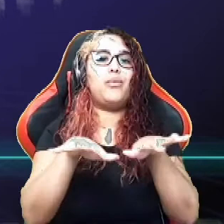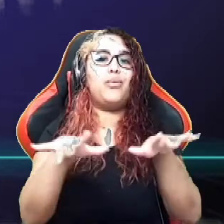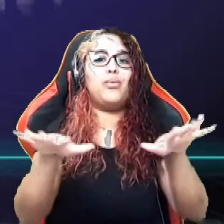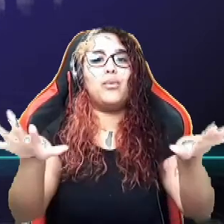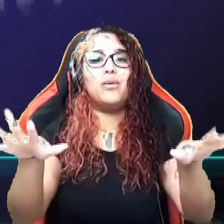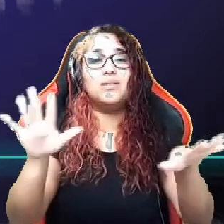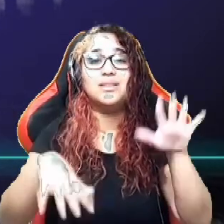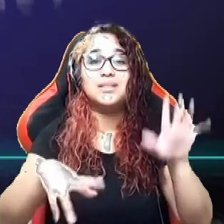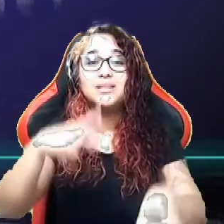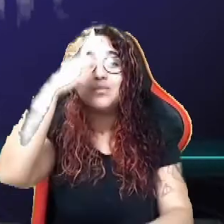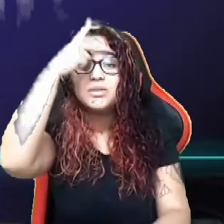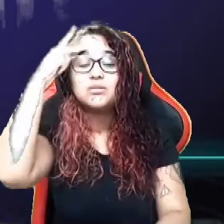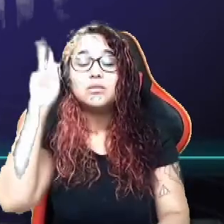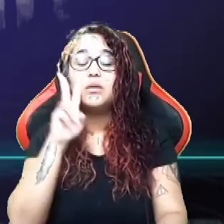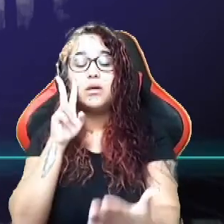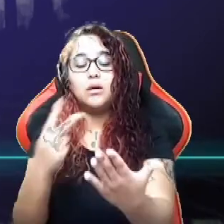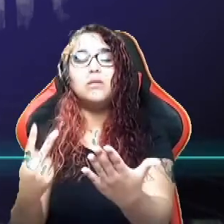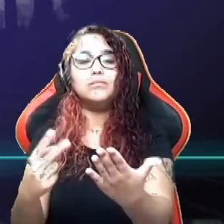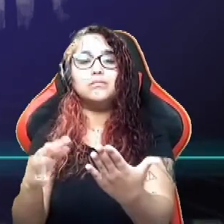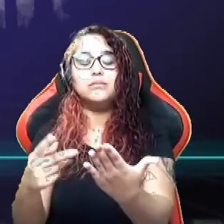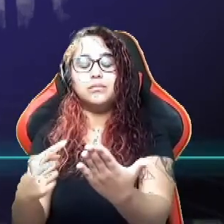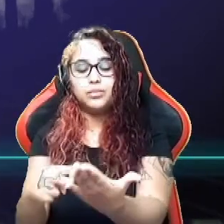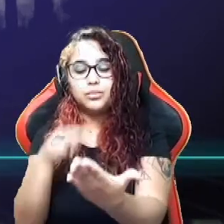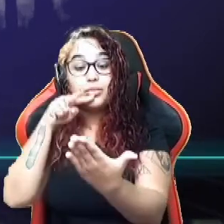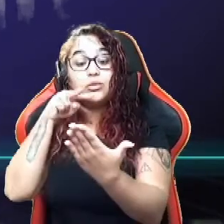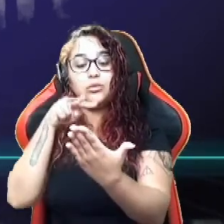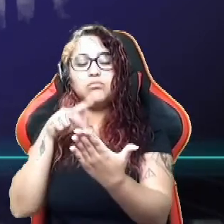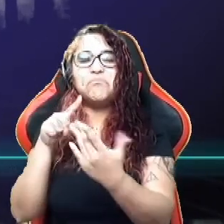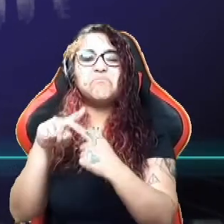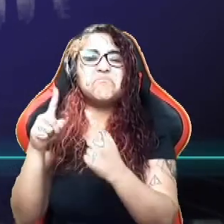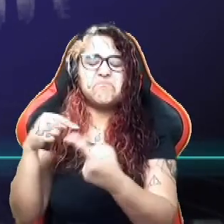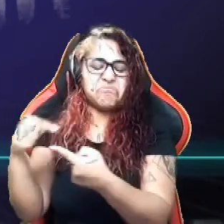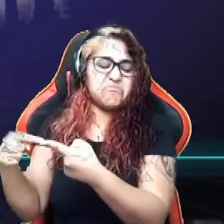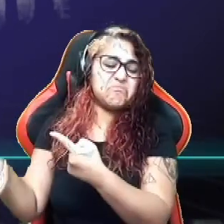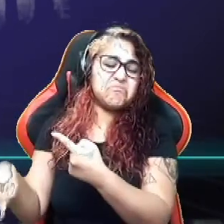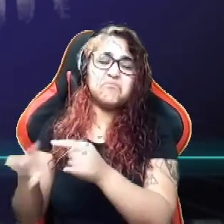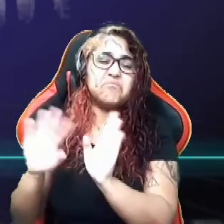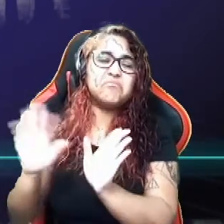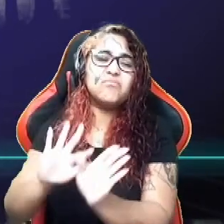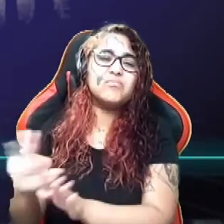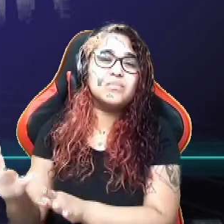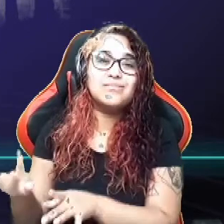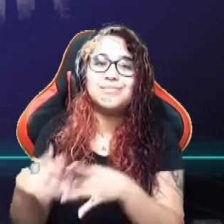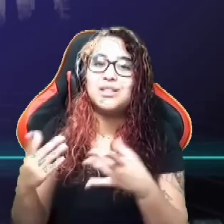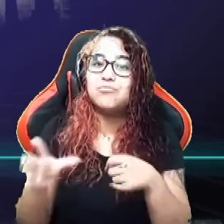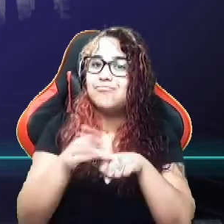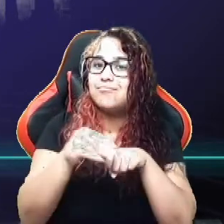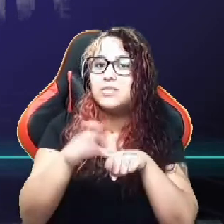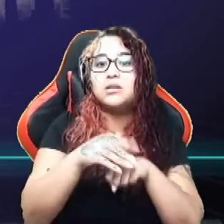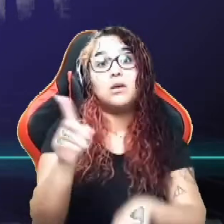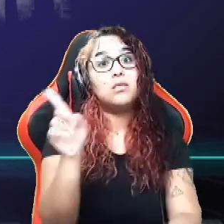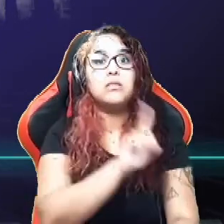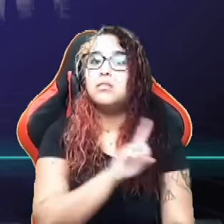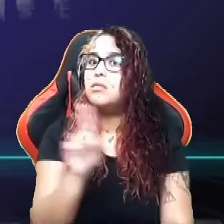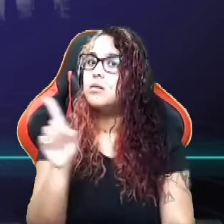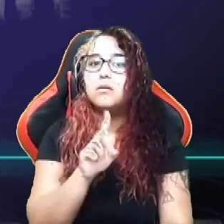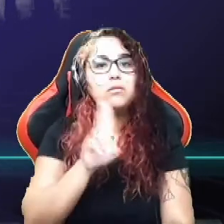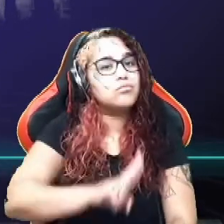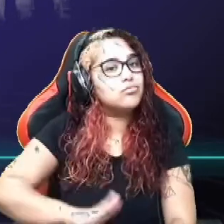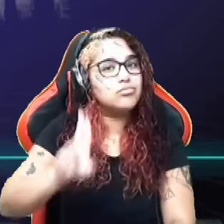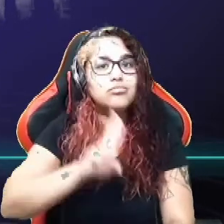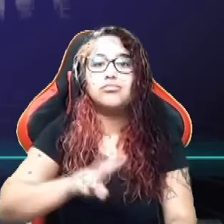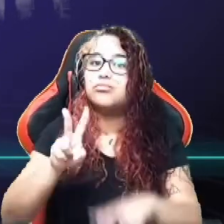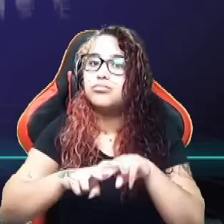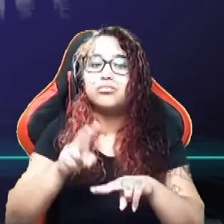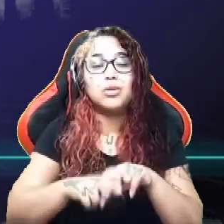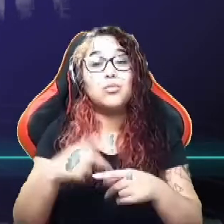be delivering your video to thousands and thousands of people who may not be interested in your content. So we